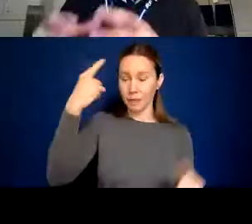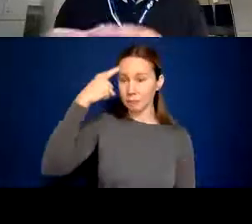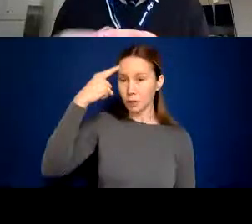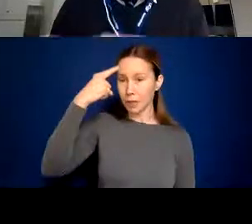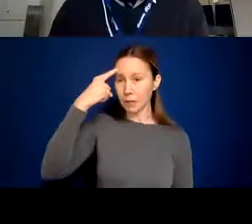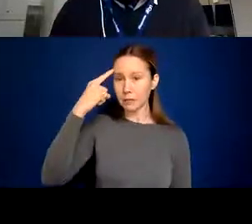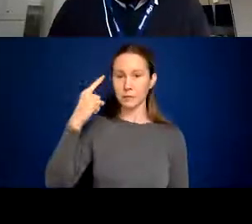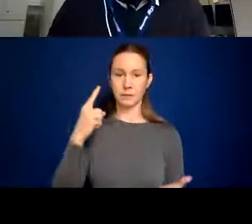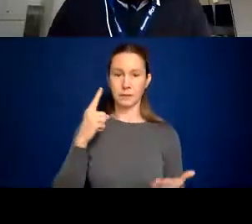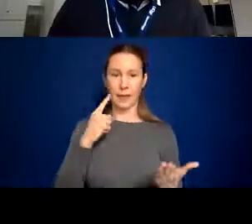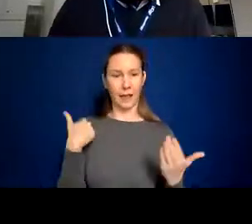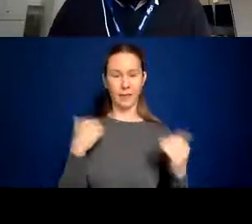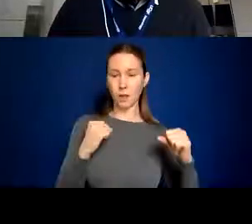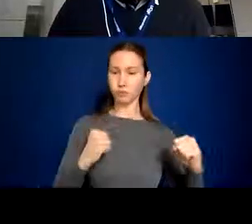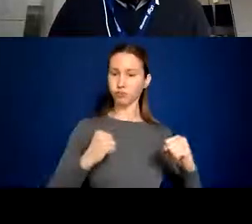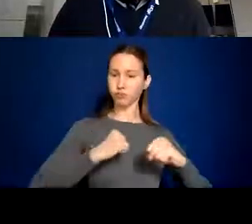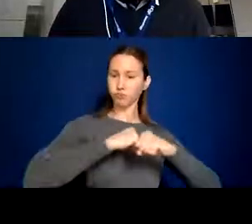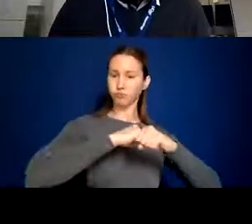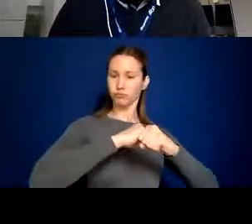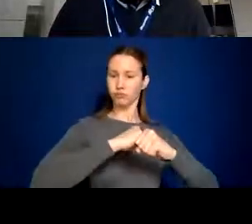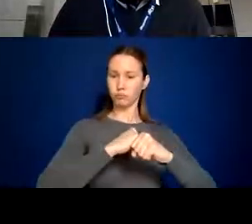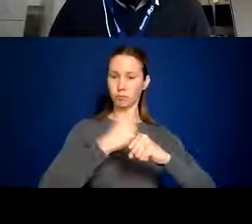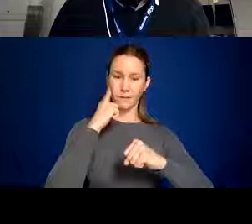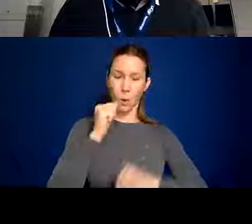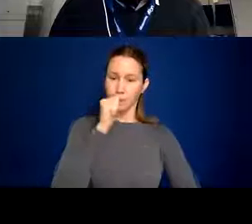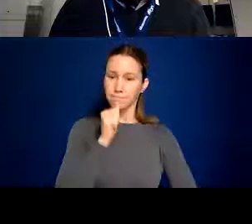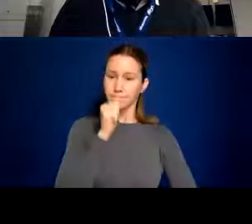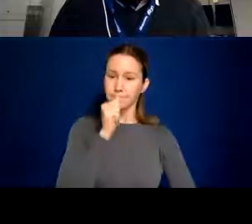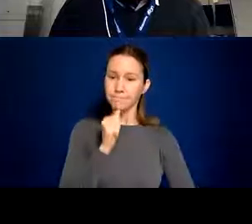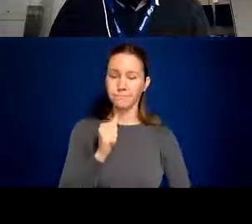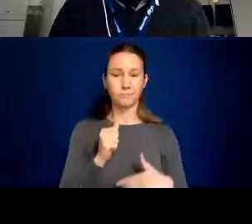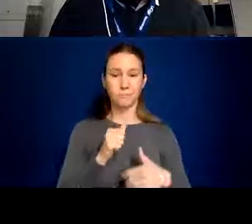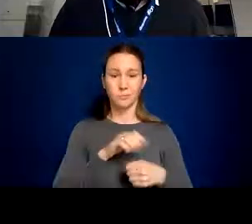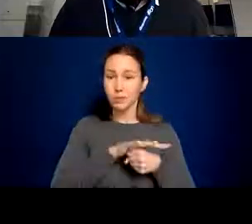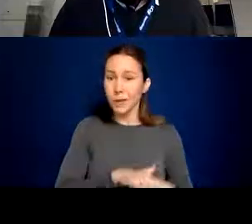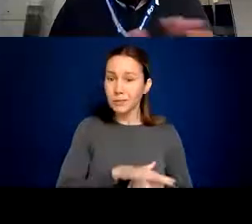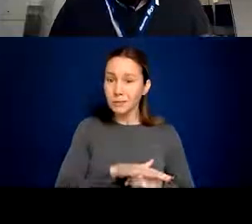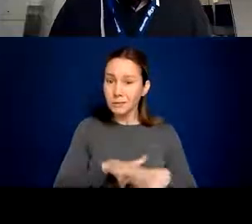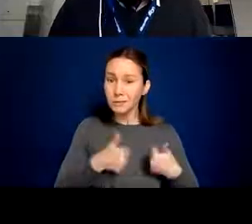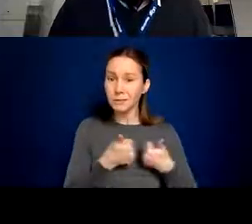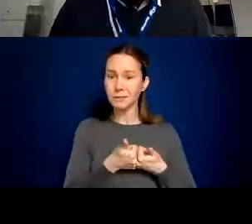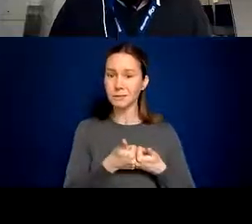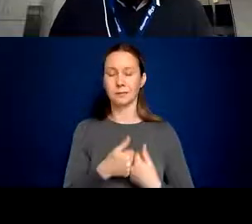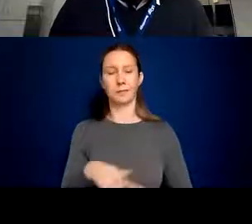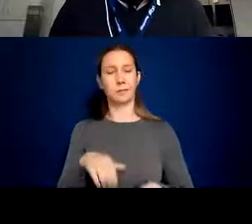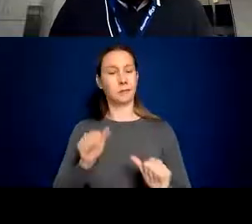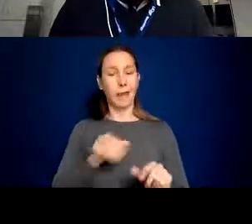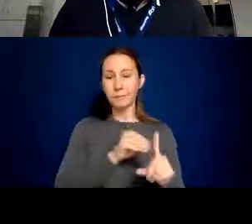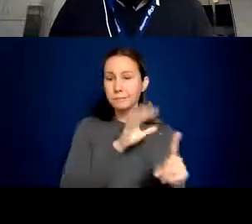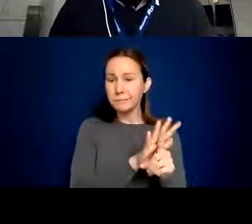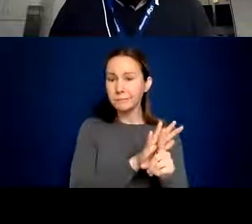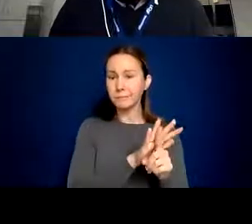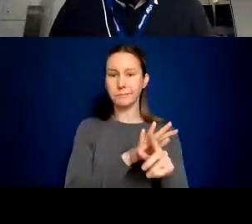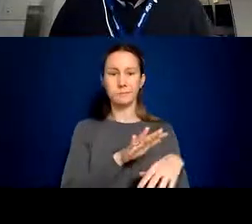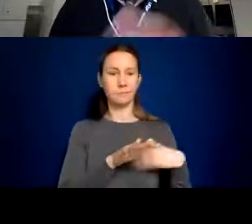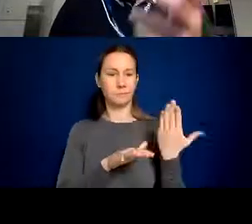solidly positioned to endure stress. You can bring all sorts of things,